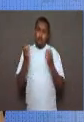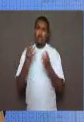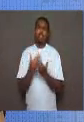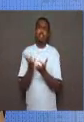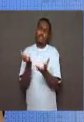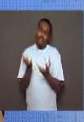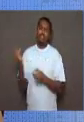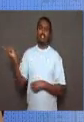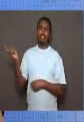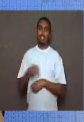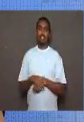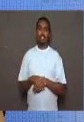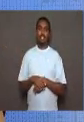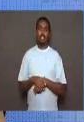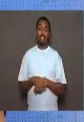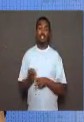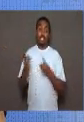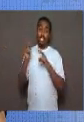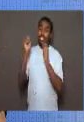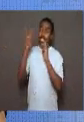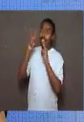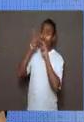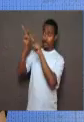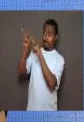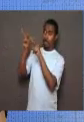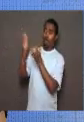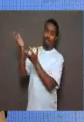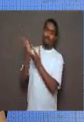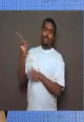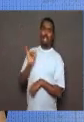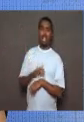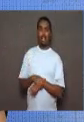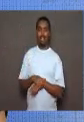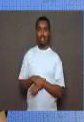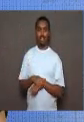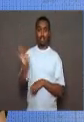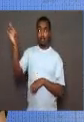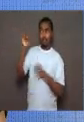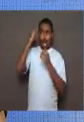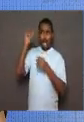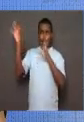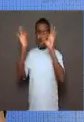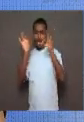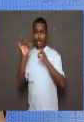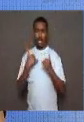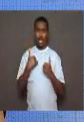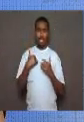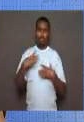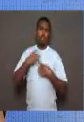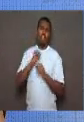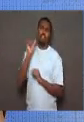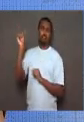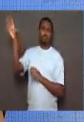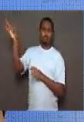so many things. Things he sees on TV. He is also picking up ideas